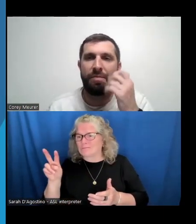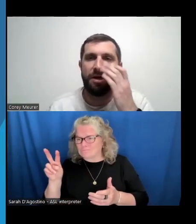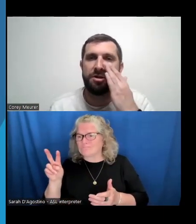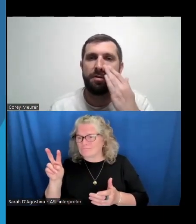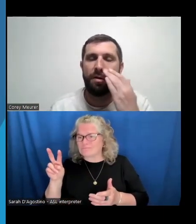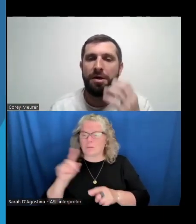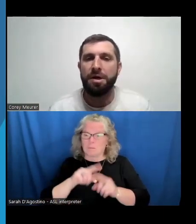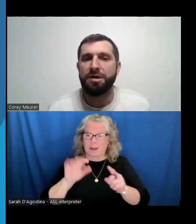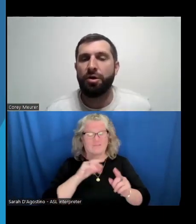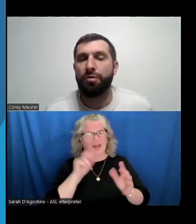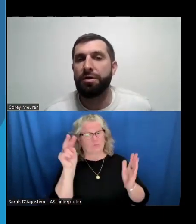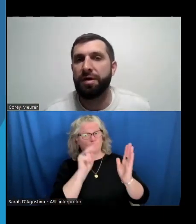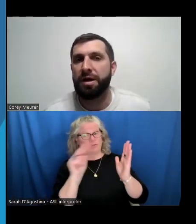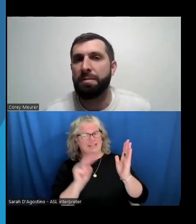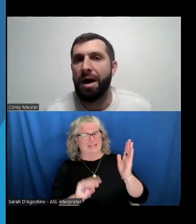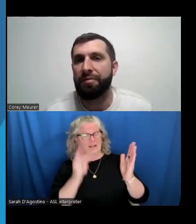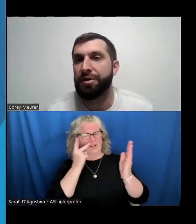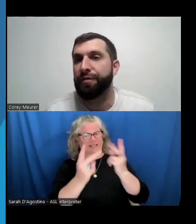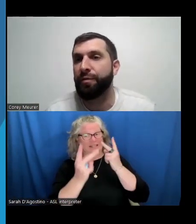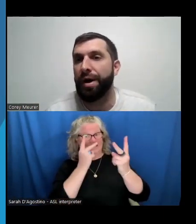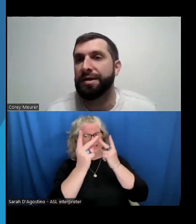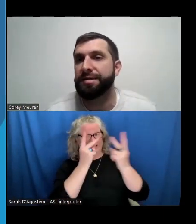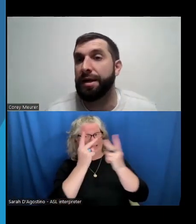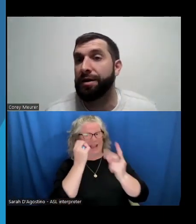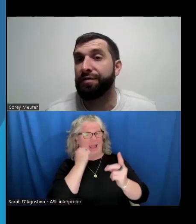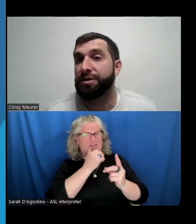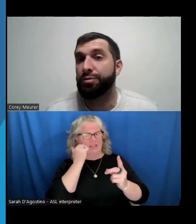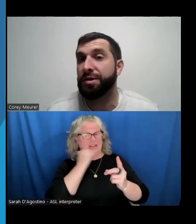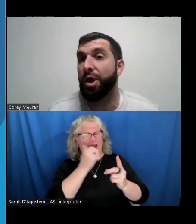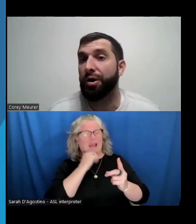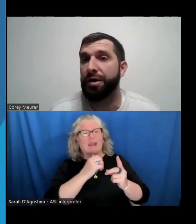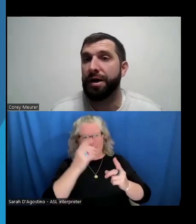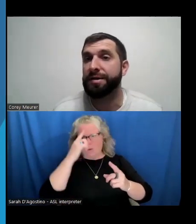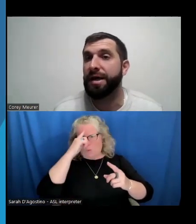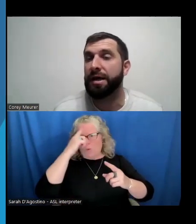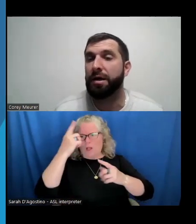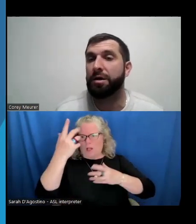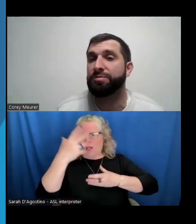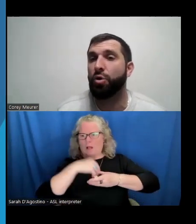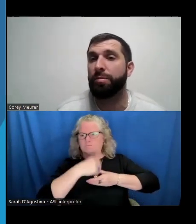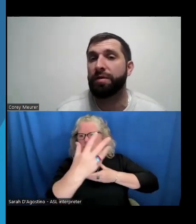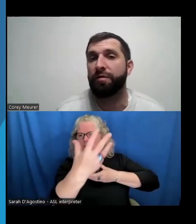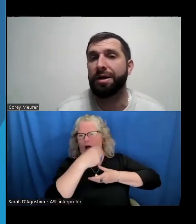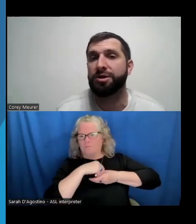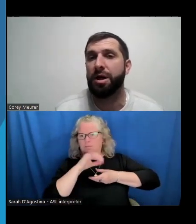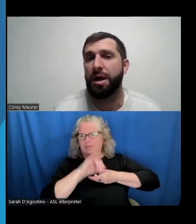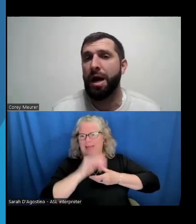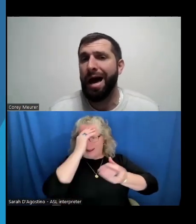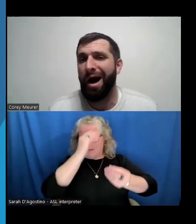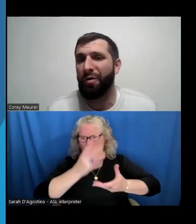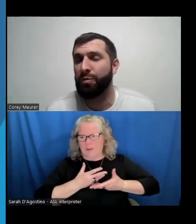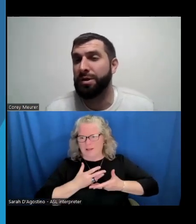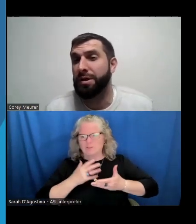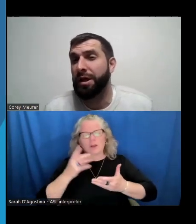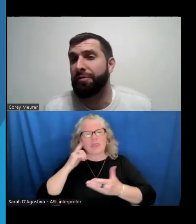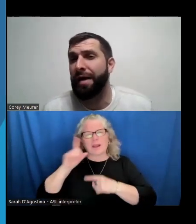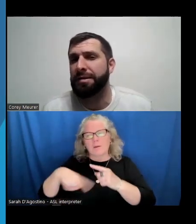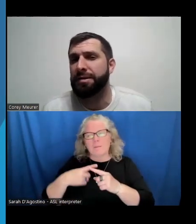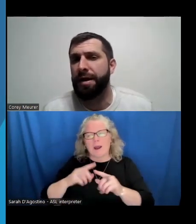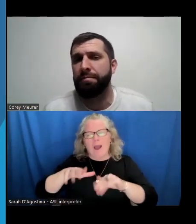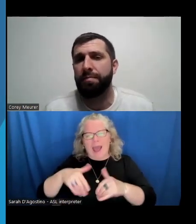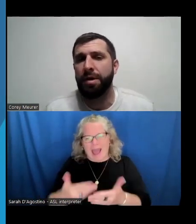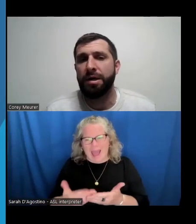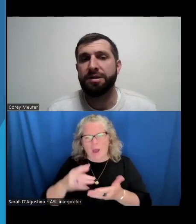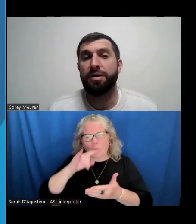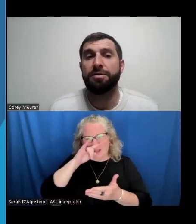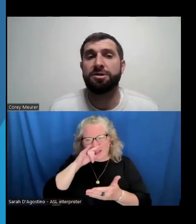that information. So really thinking about the different ways that individuals learn and take in and absorb information, and how can we deliver that